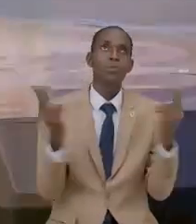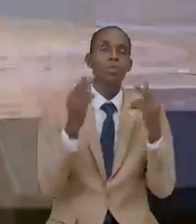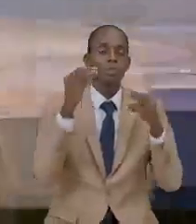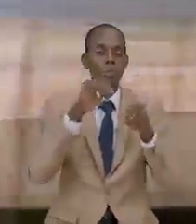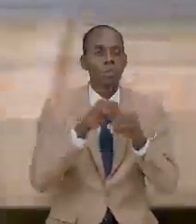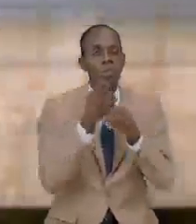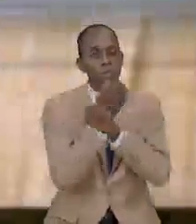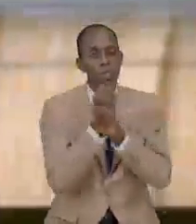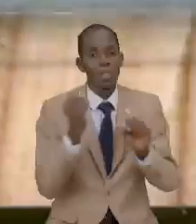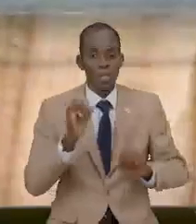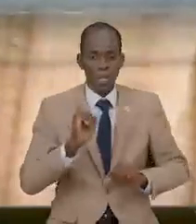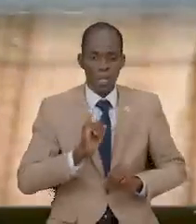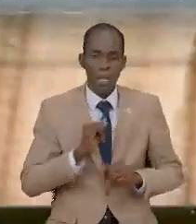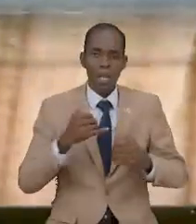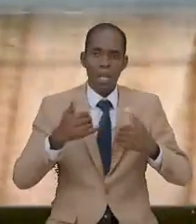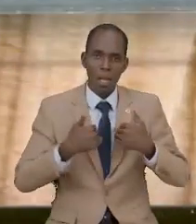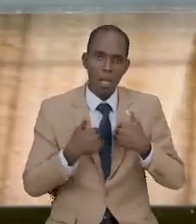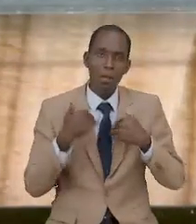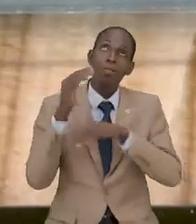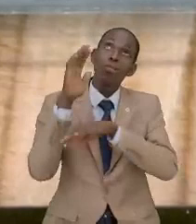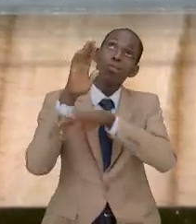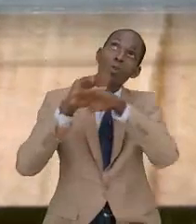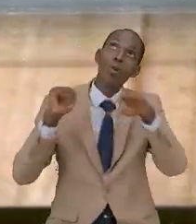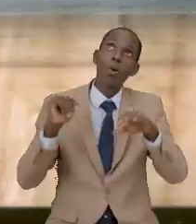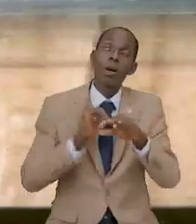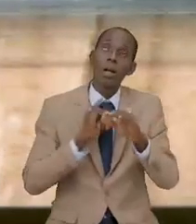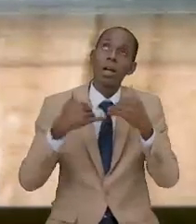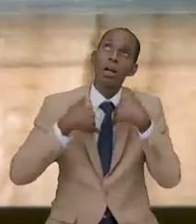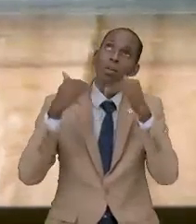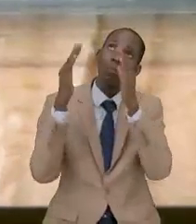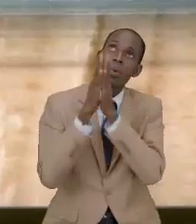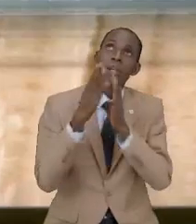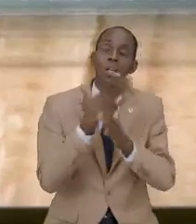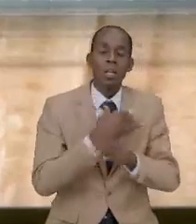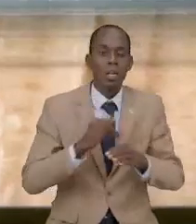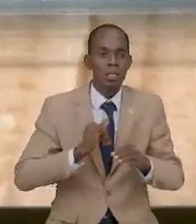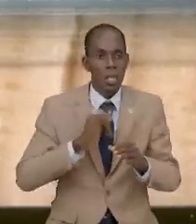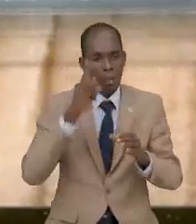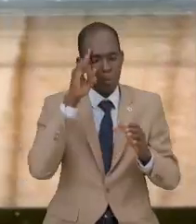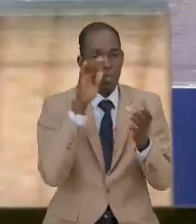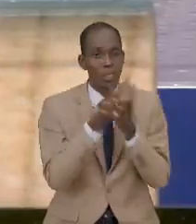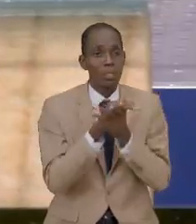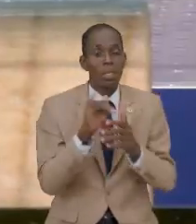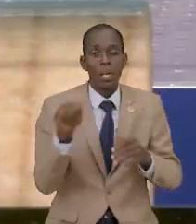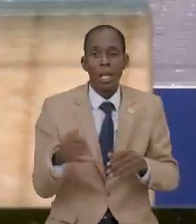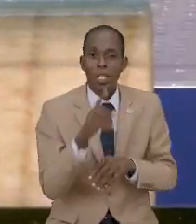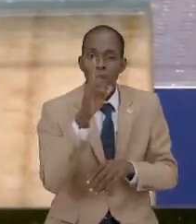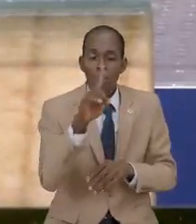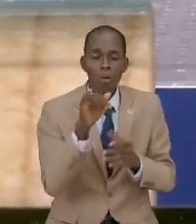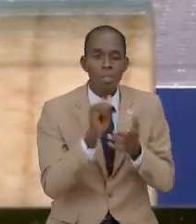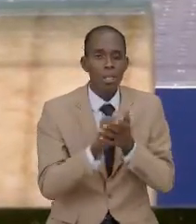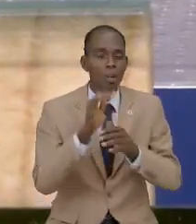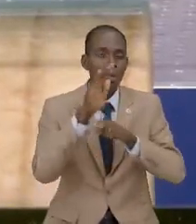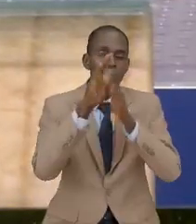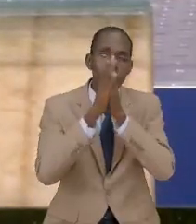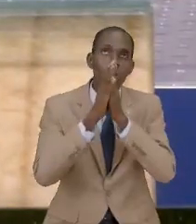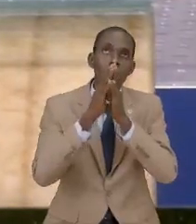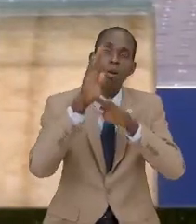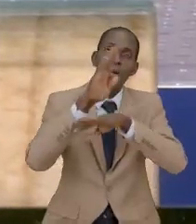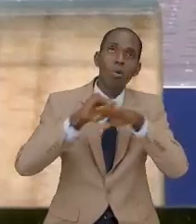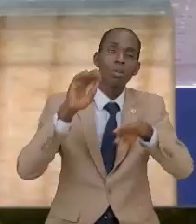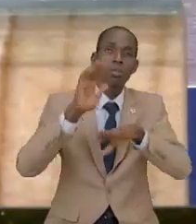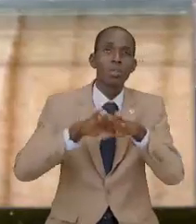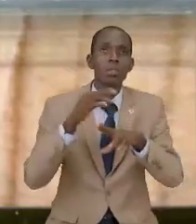have called, and the word says, and I believe it, whosoever shall call upon the name of the